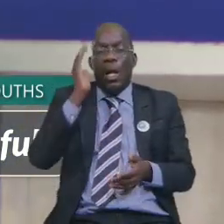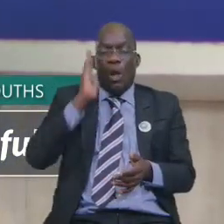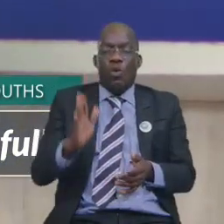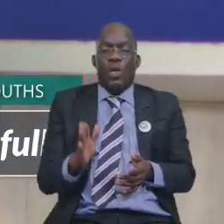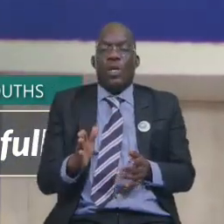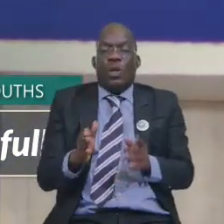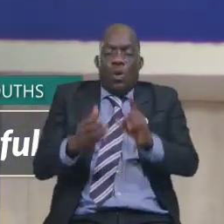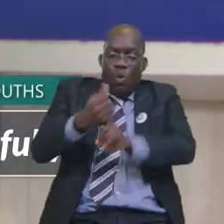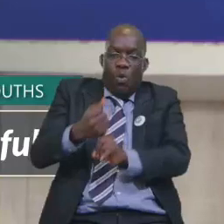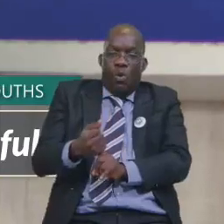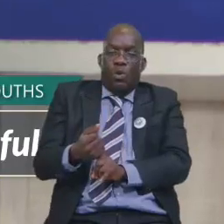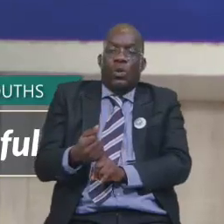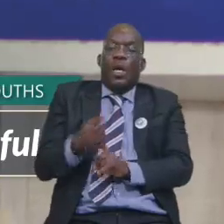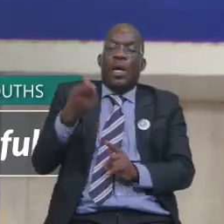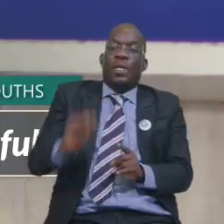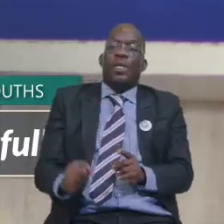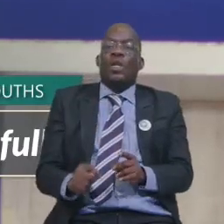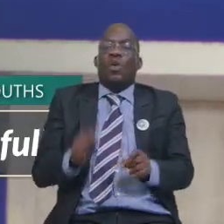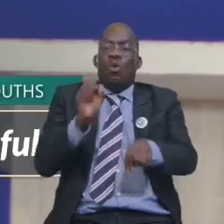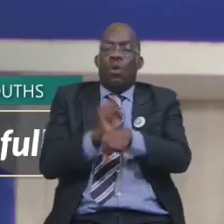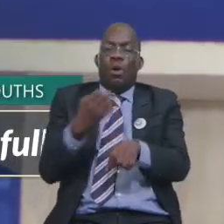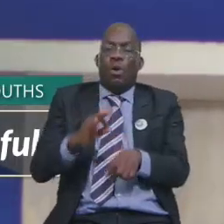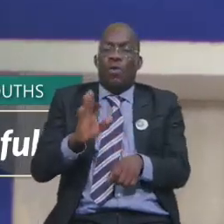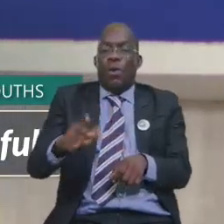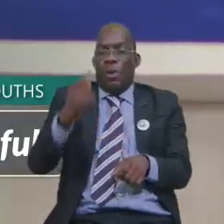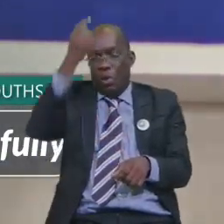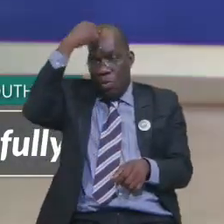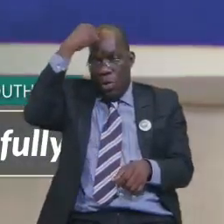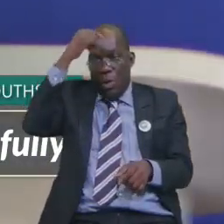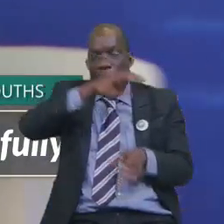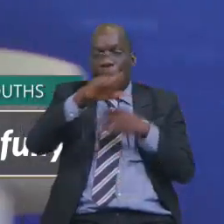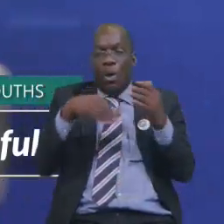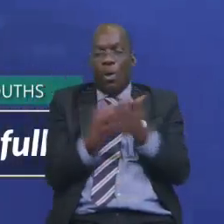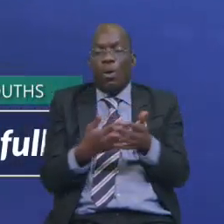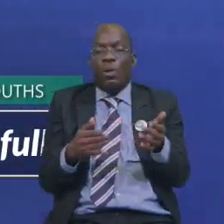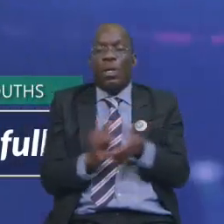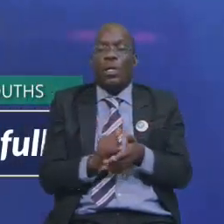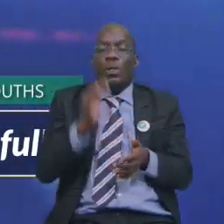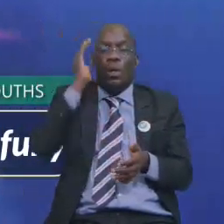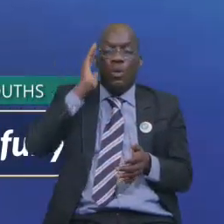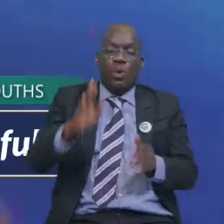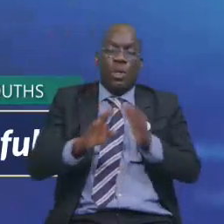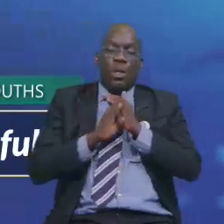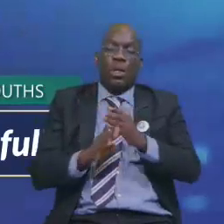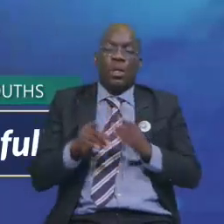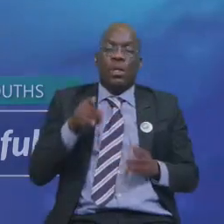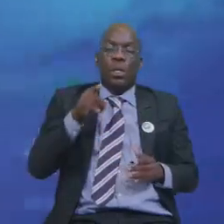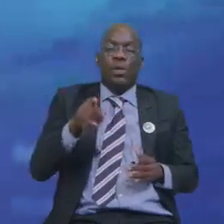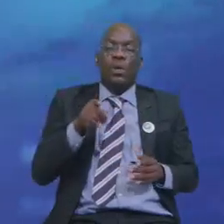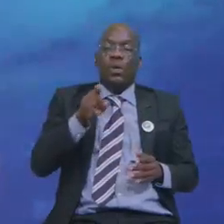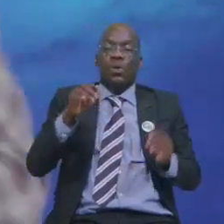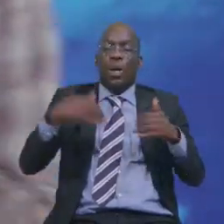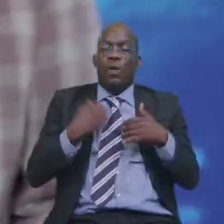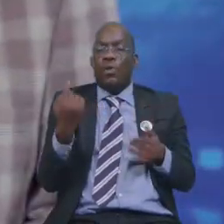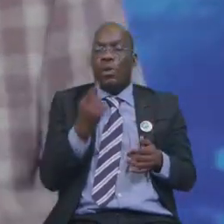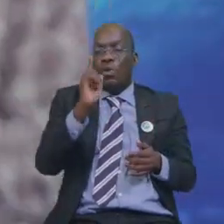monopolize the function of your brain, all those things, they will hinder you, because you have only one brain, only one